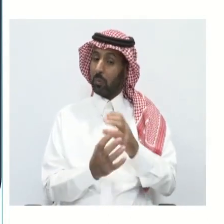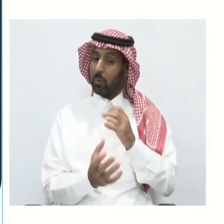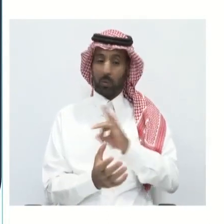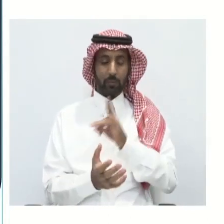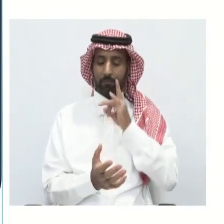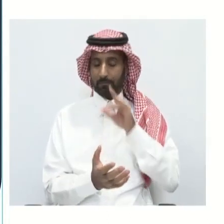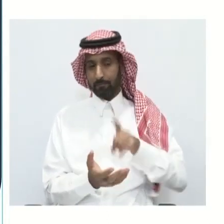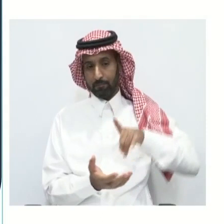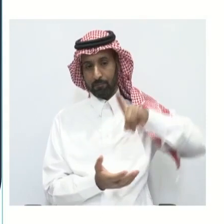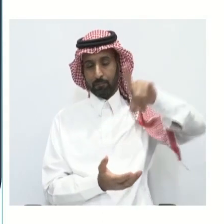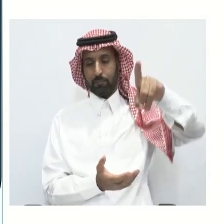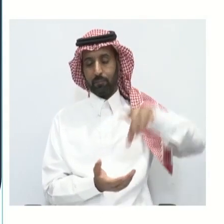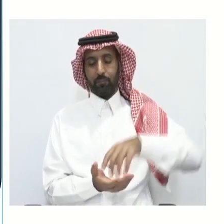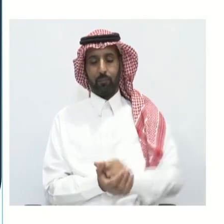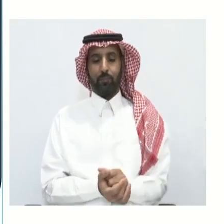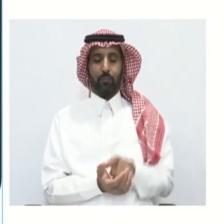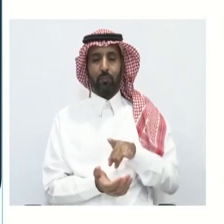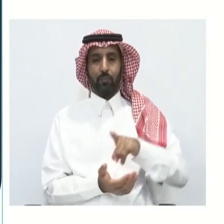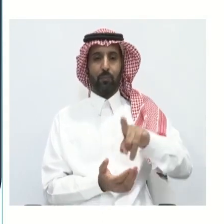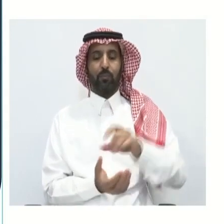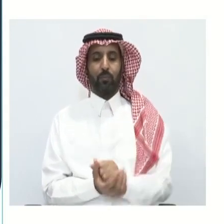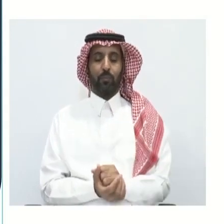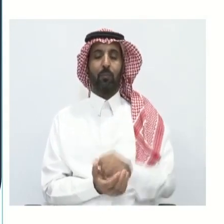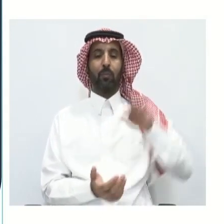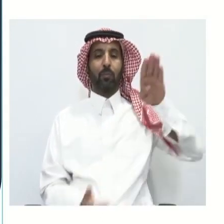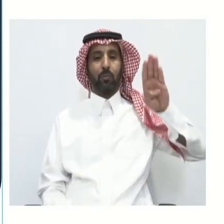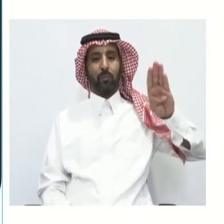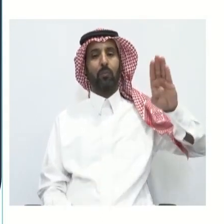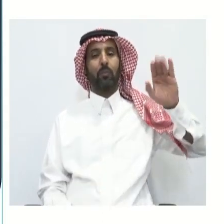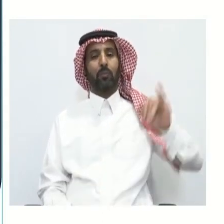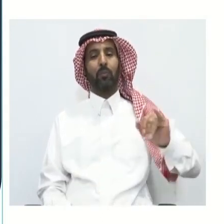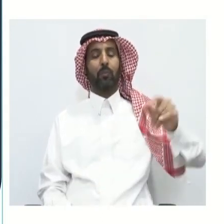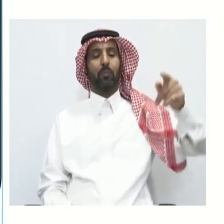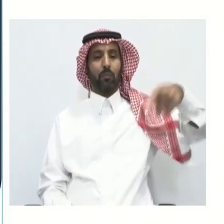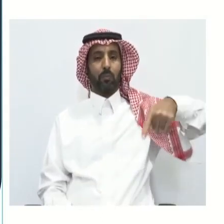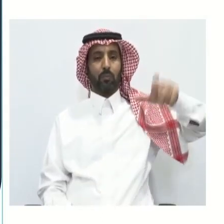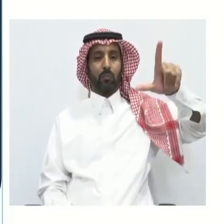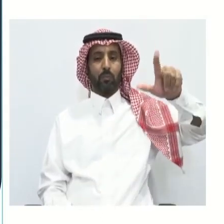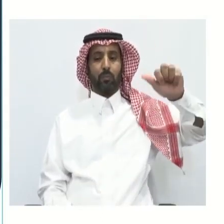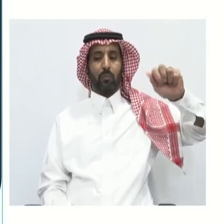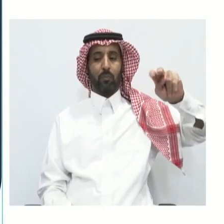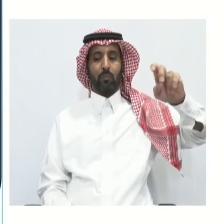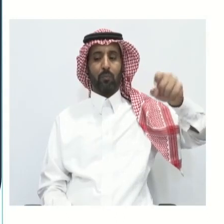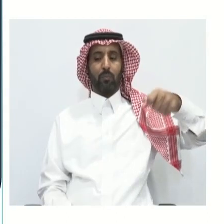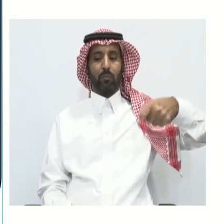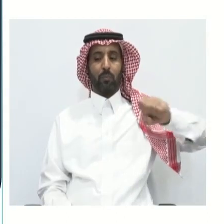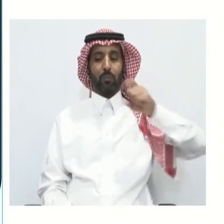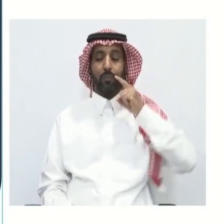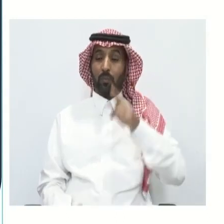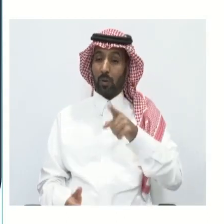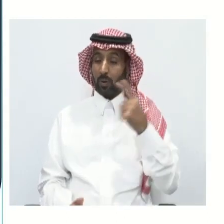using? How are we going to go? We're going to go by plane. Where am I going to